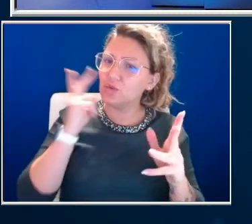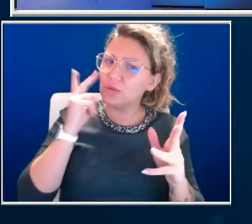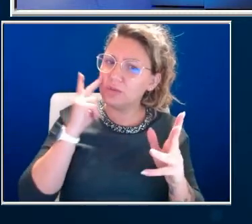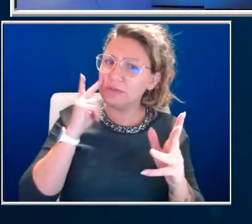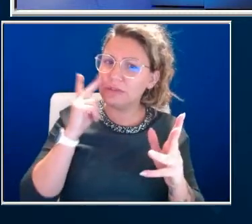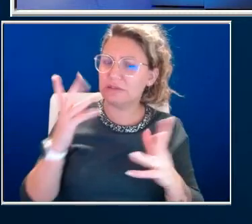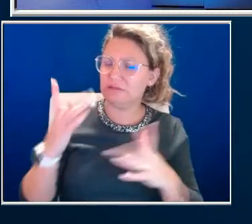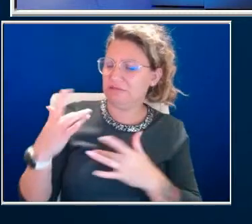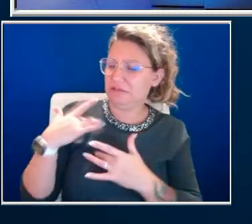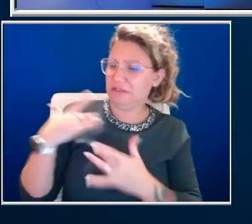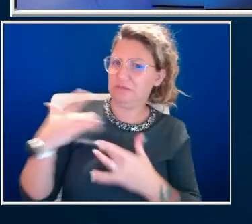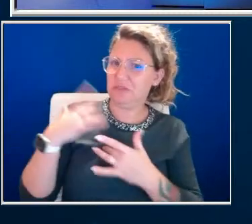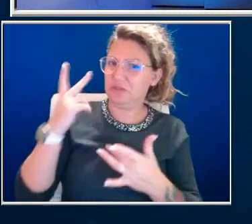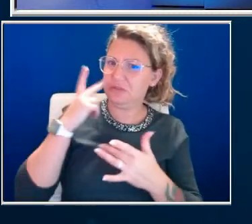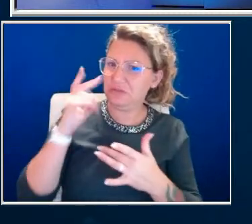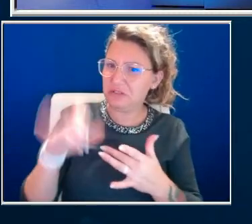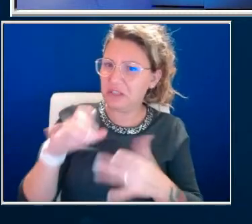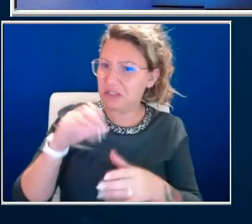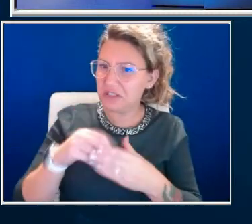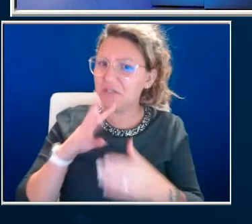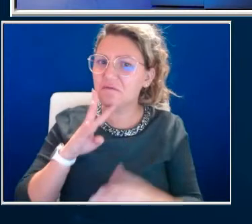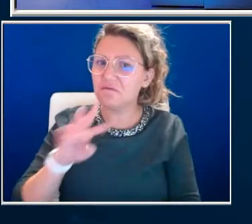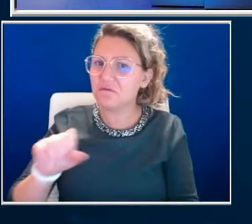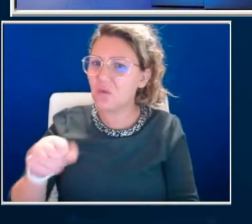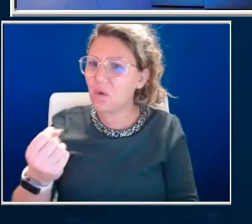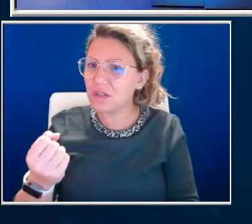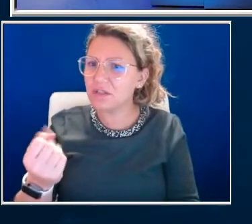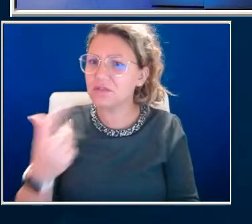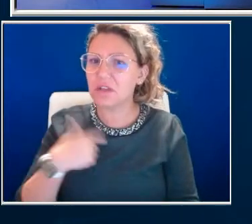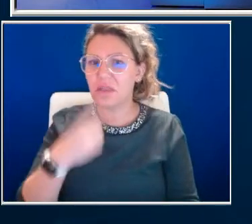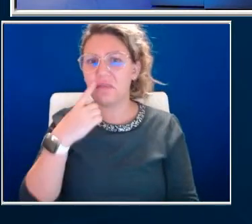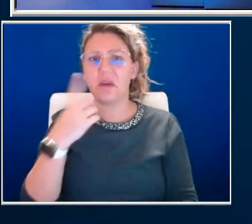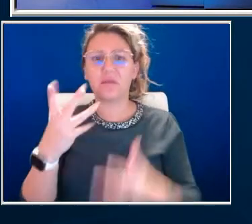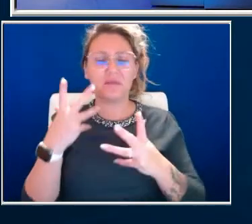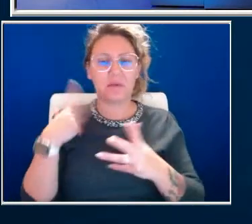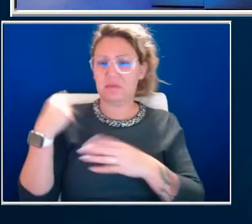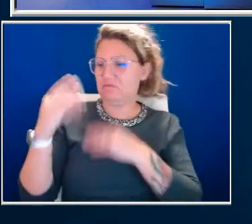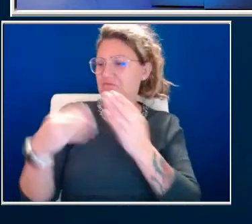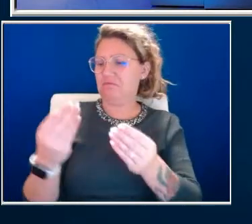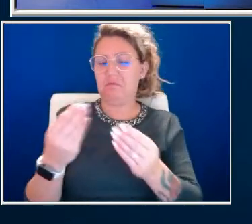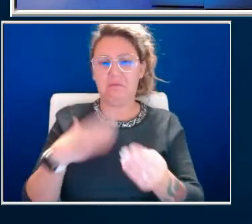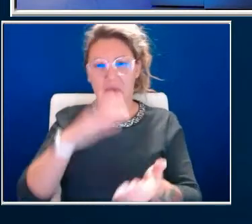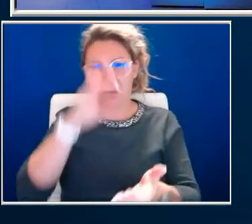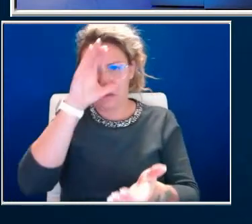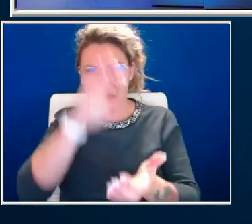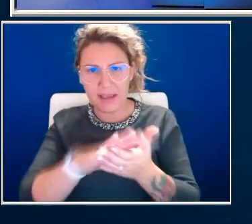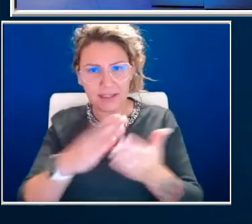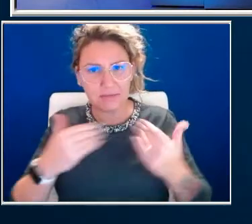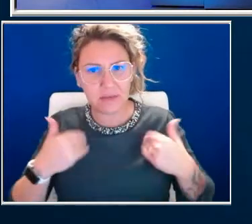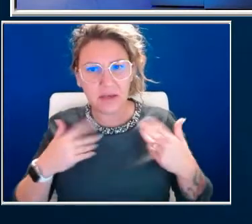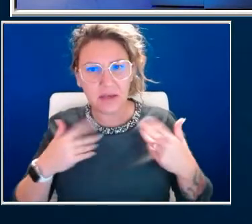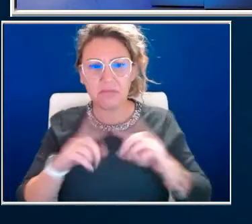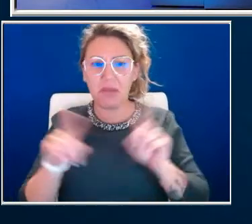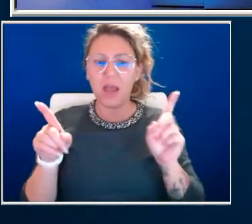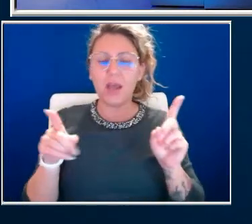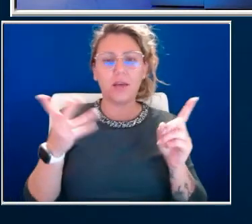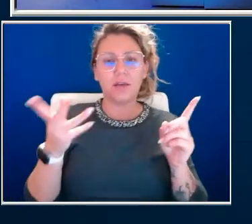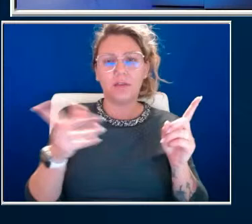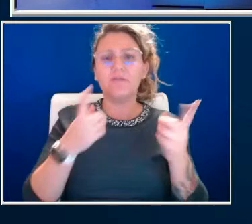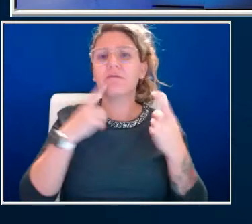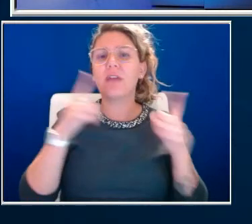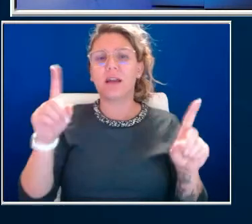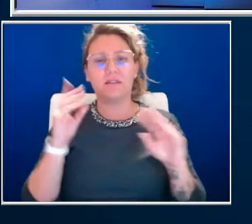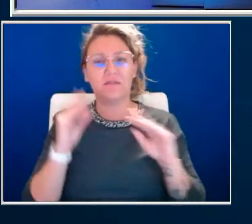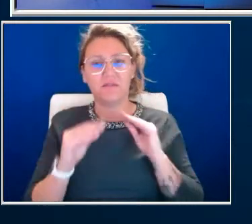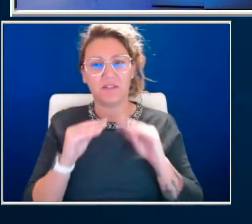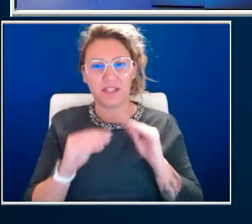with them in their 40s? I just thought maybe it was something hereditary my husband had, but he finally did get them fixed, probably